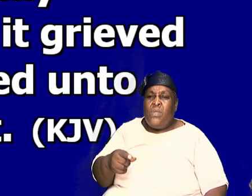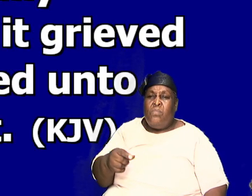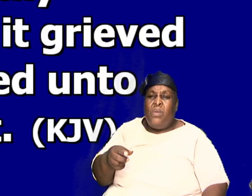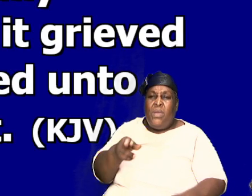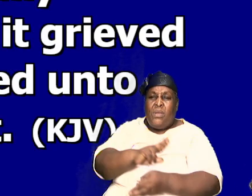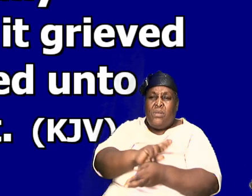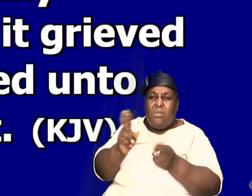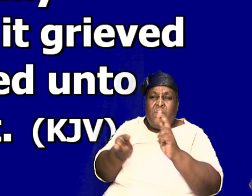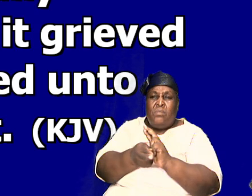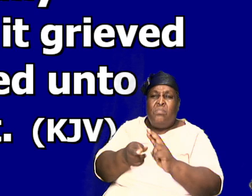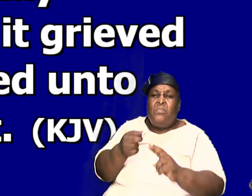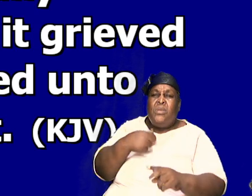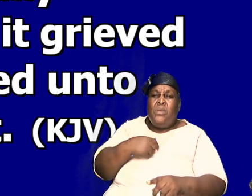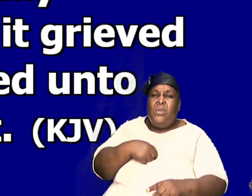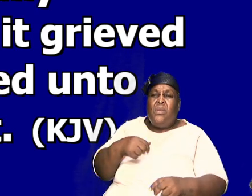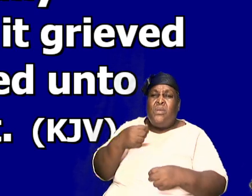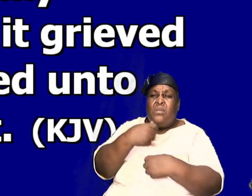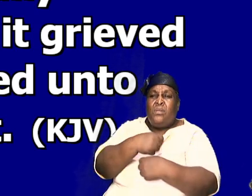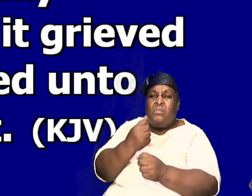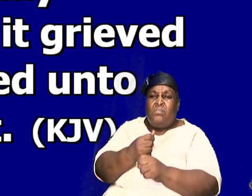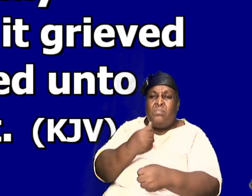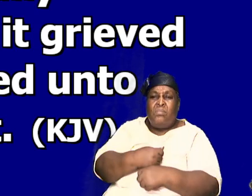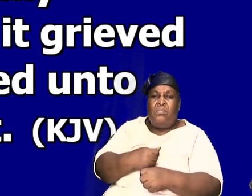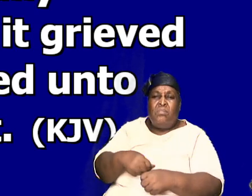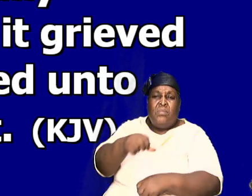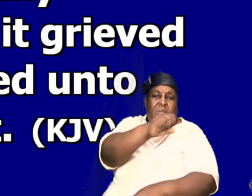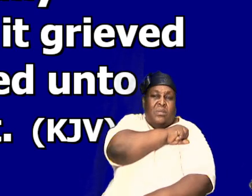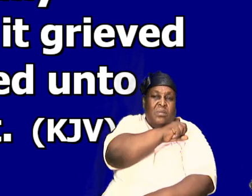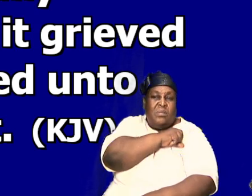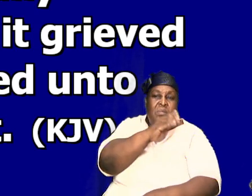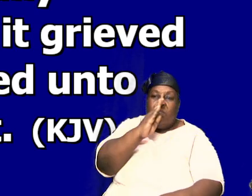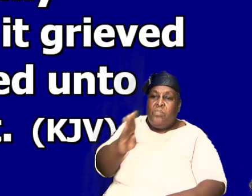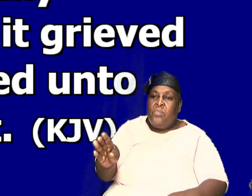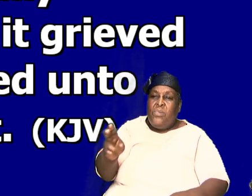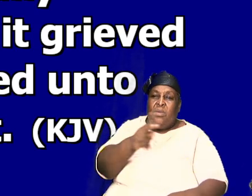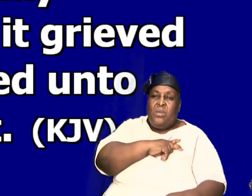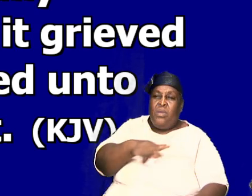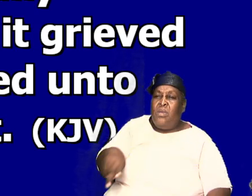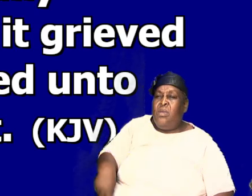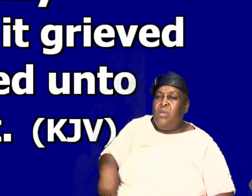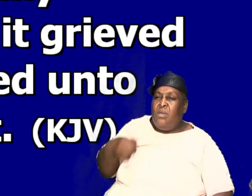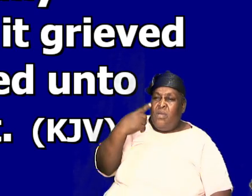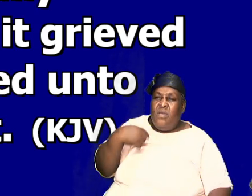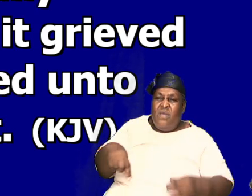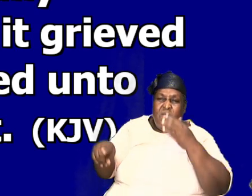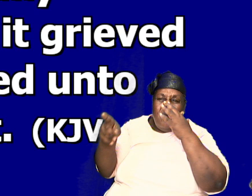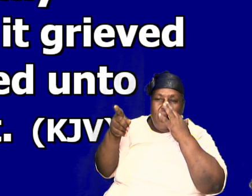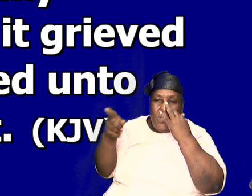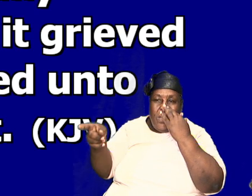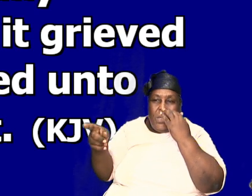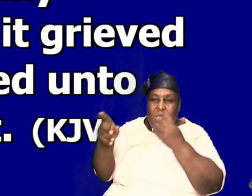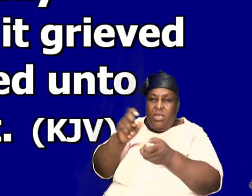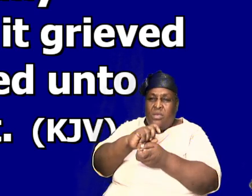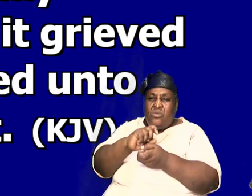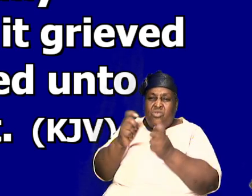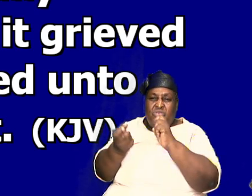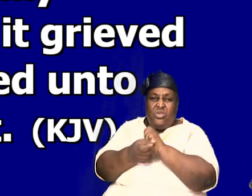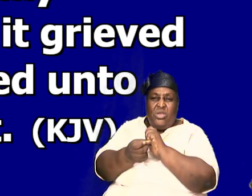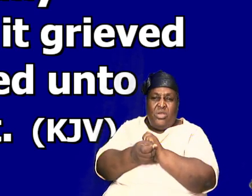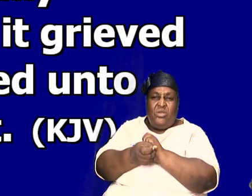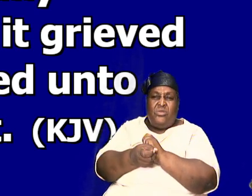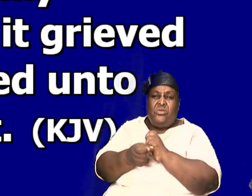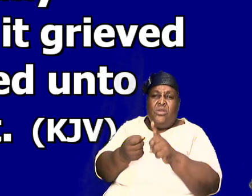it will turn to me that I have set up Saul to be king, for he is turned back